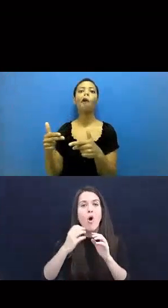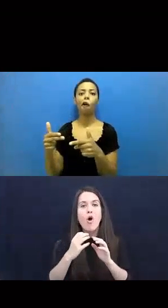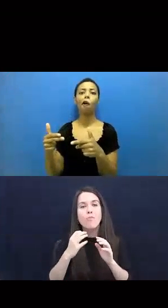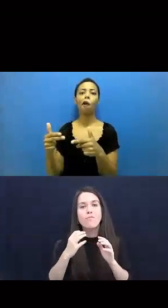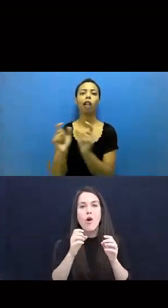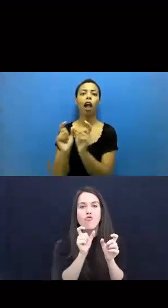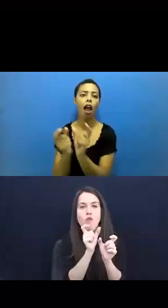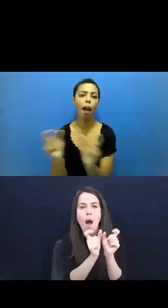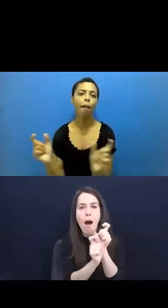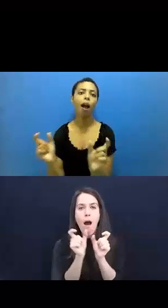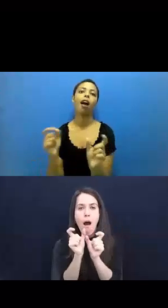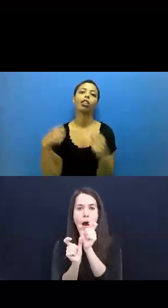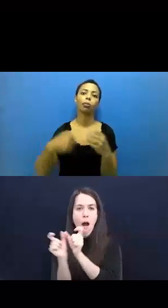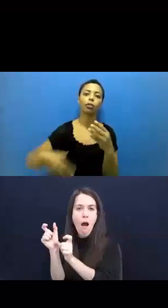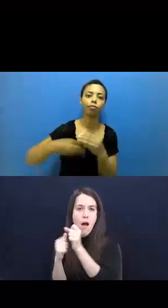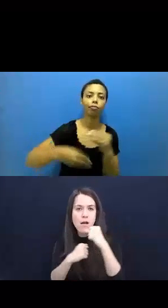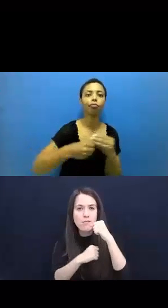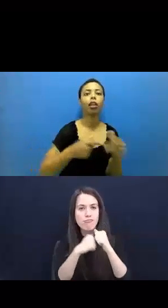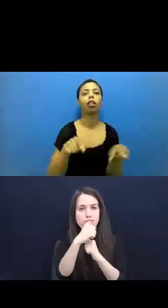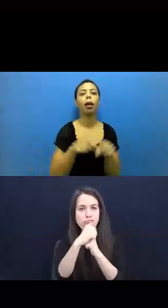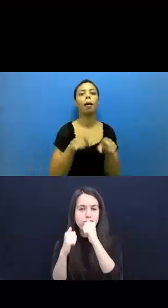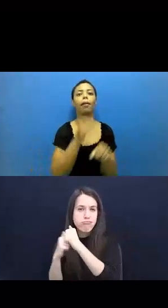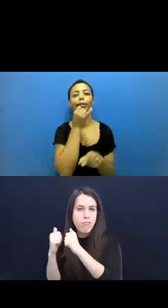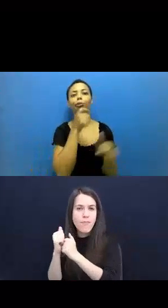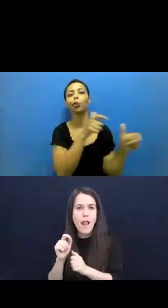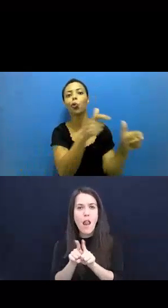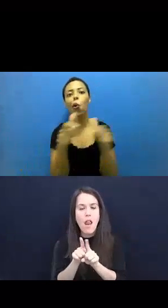include, for example, location, pressure,